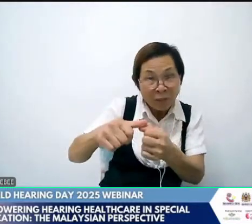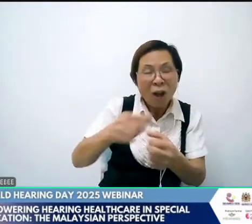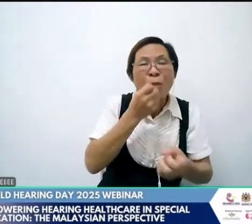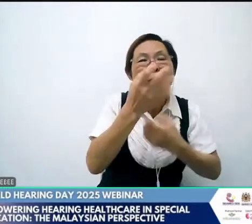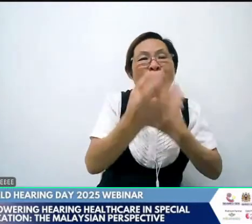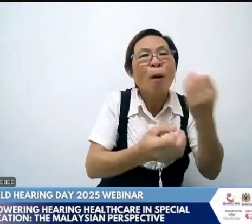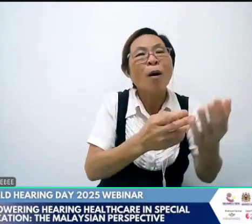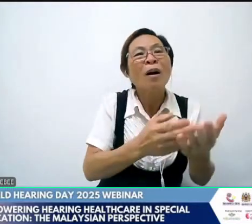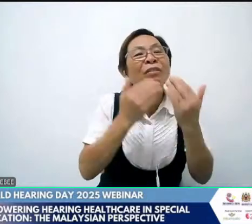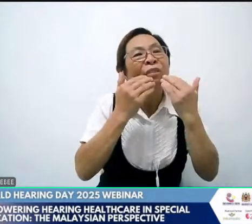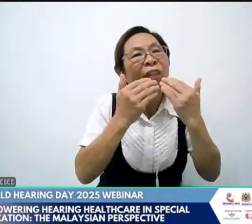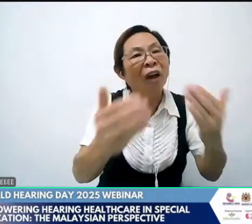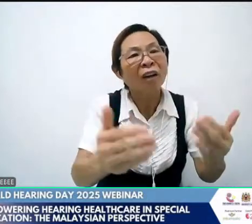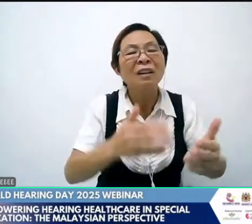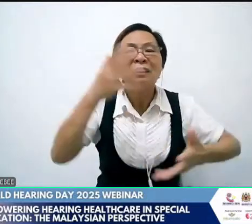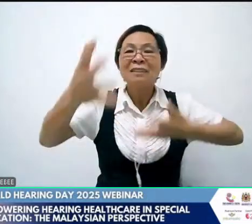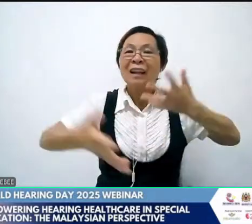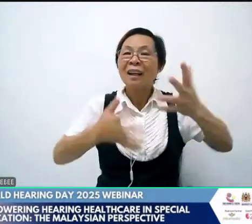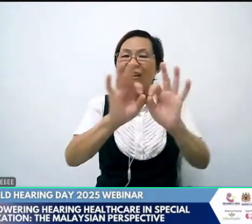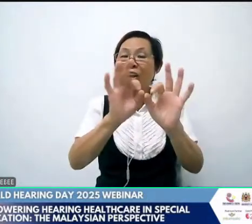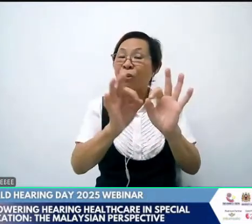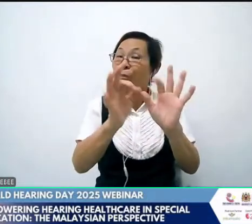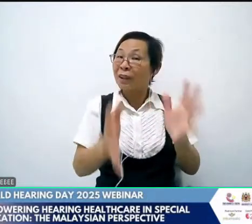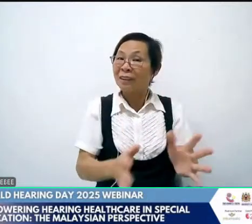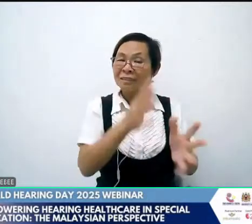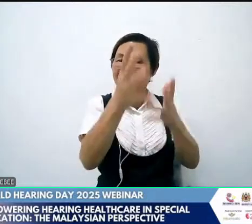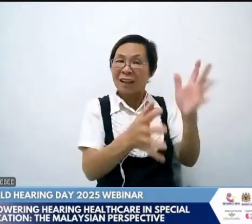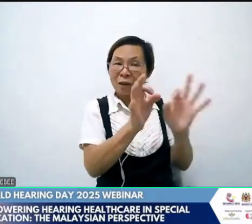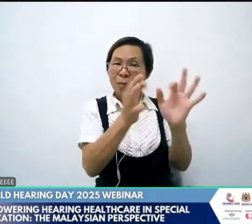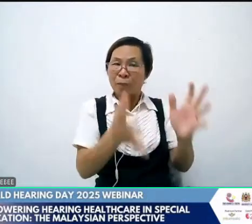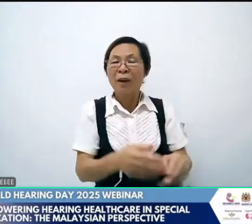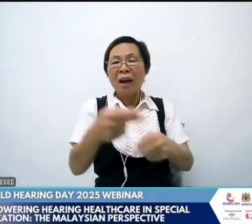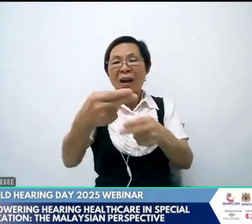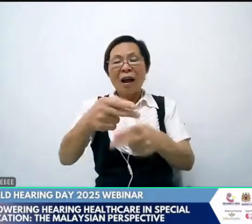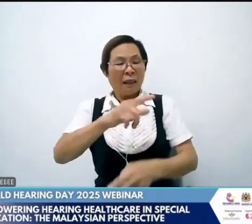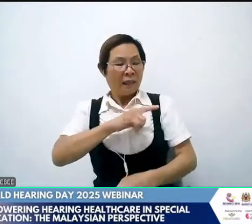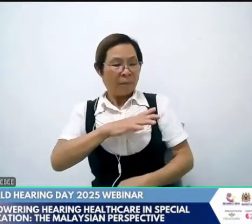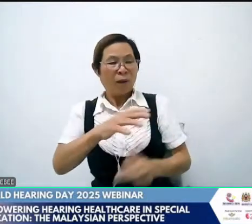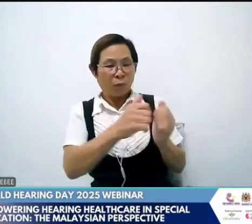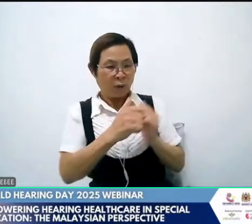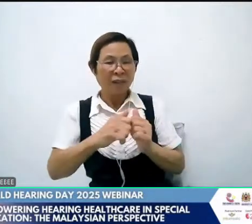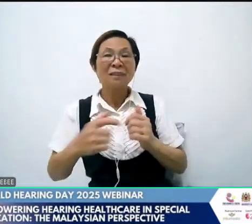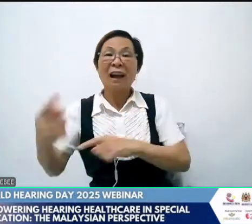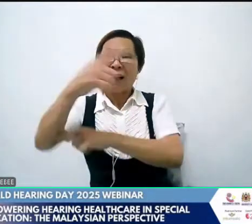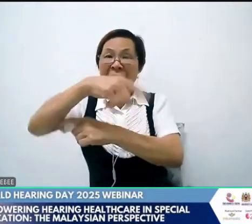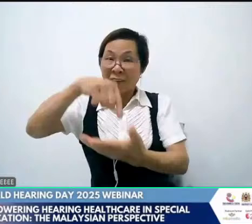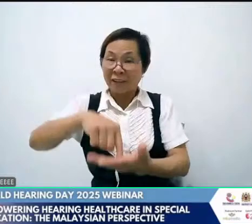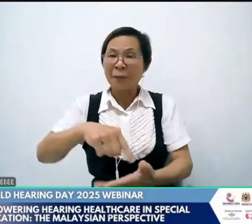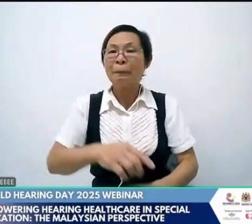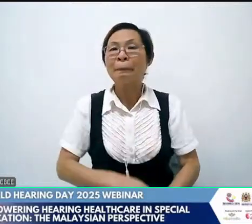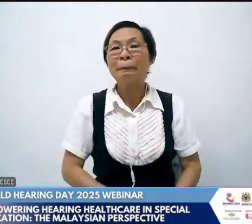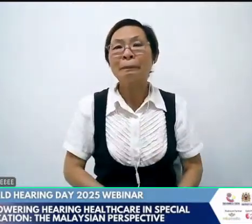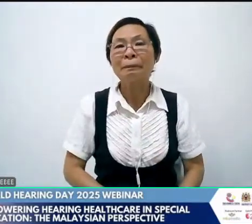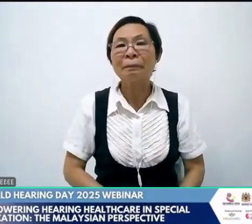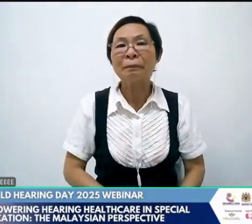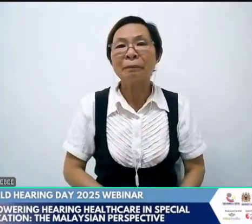our sincere thanks to our sign language interpreter, Madam Tan Li Bi, to be with us today.